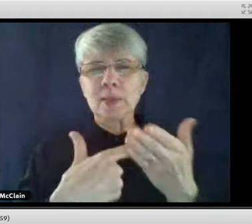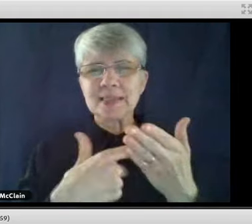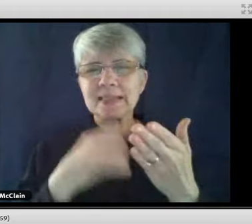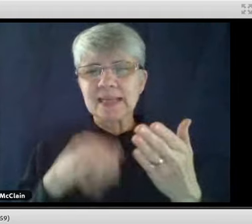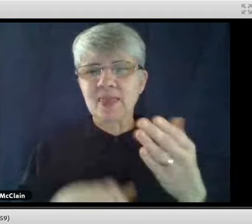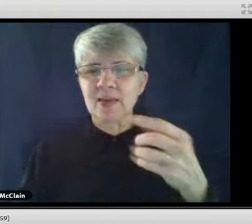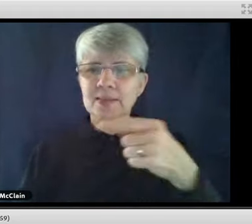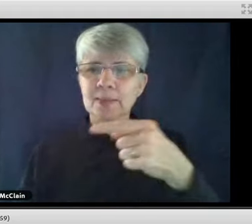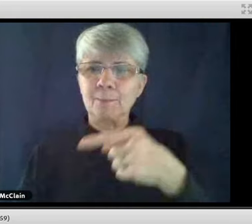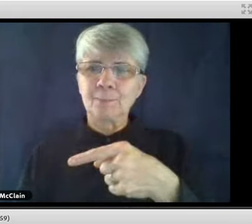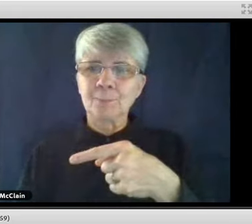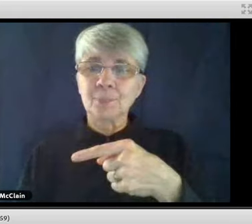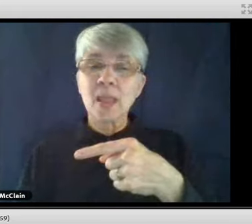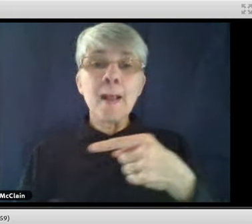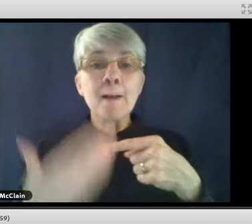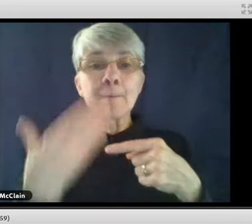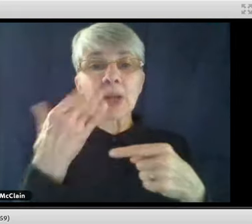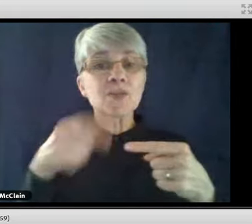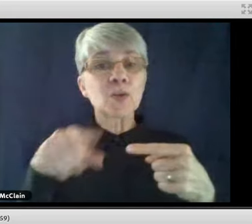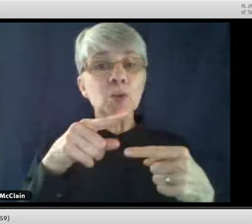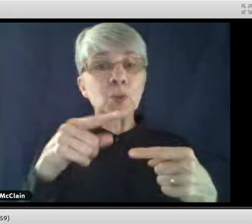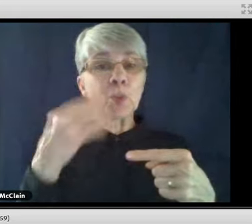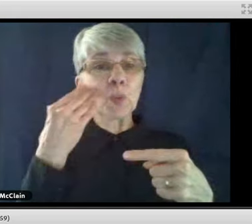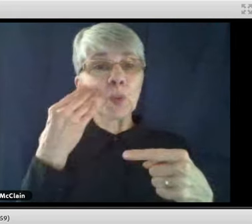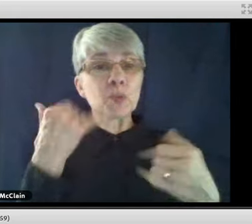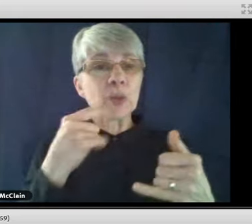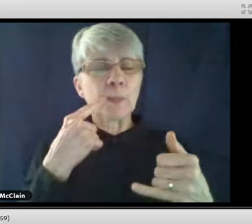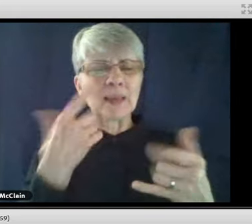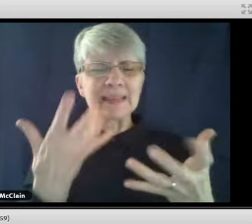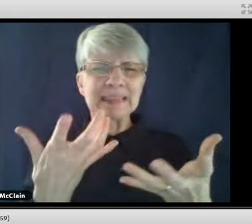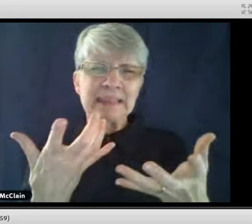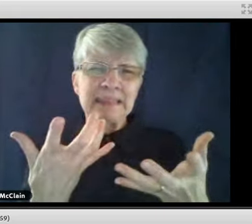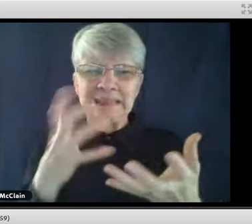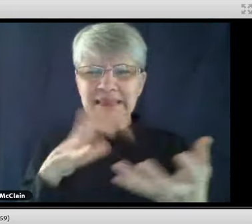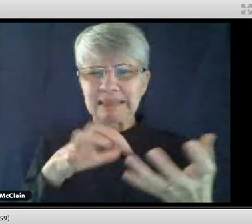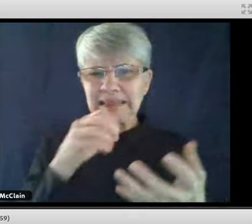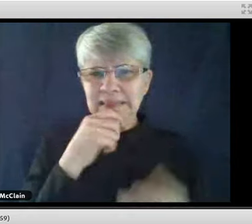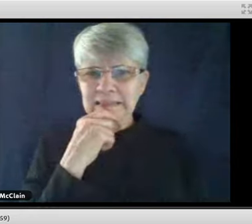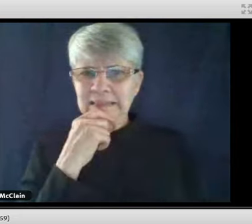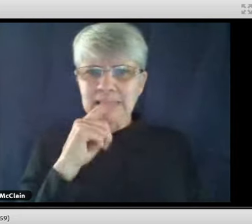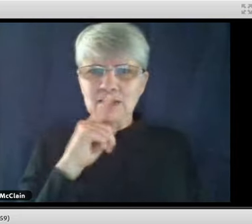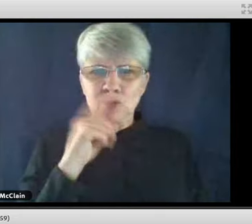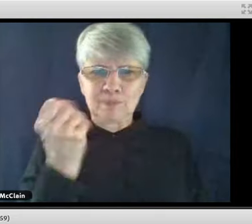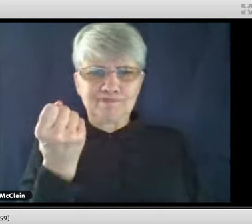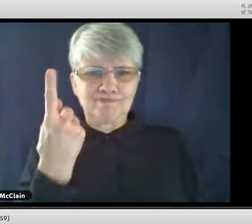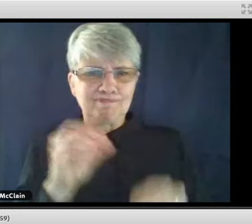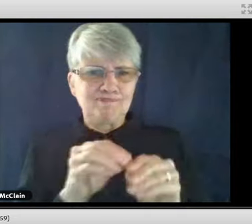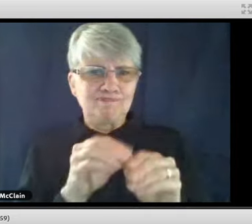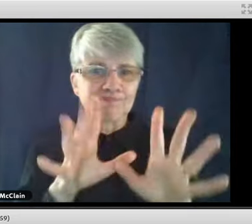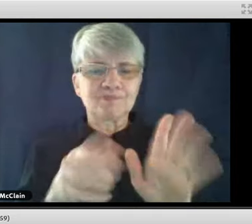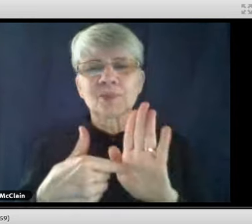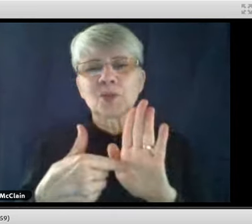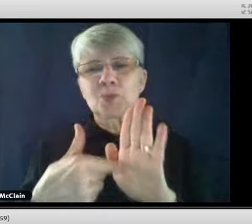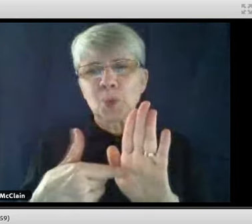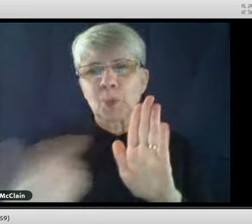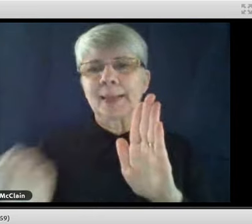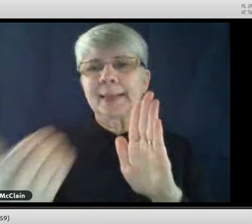this. Because for those of you all who may still be like, I don't get it, I bring out, once